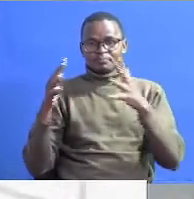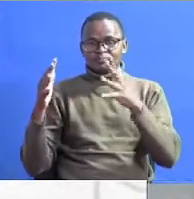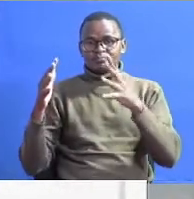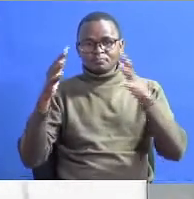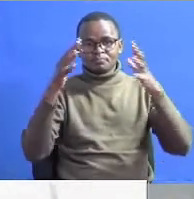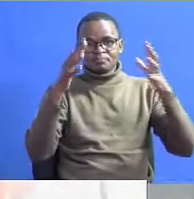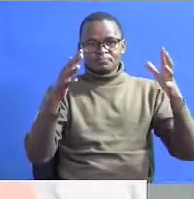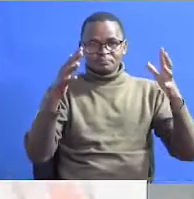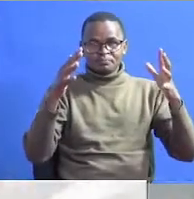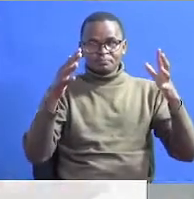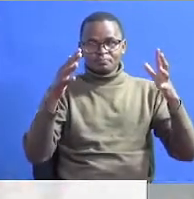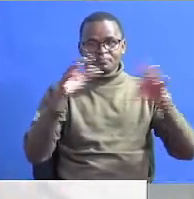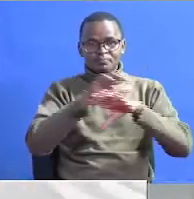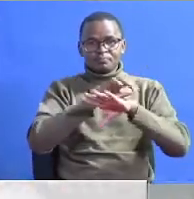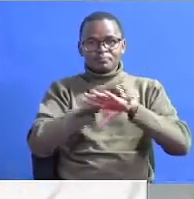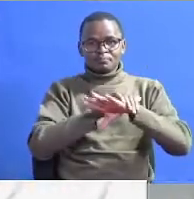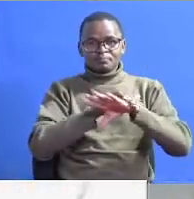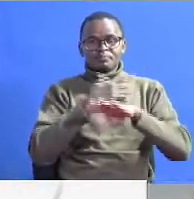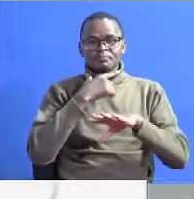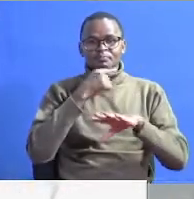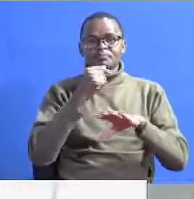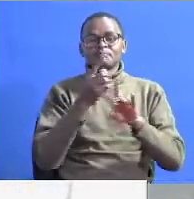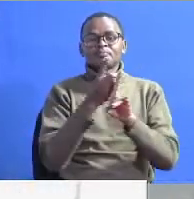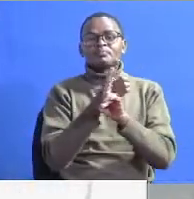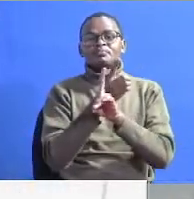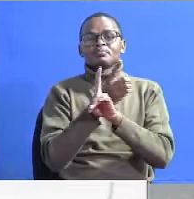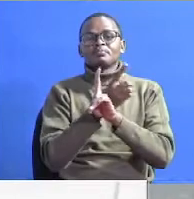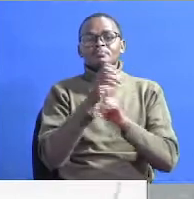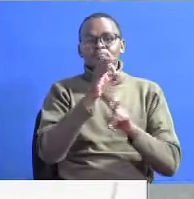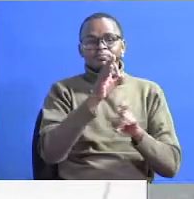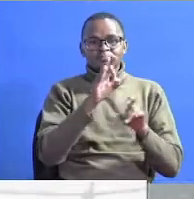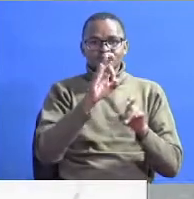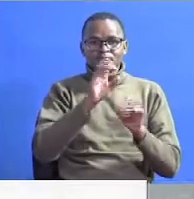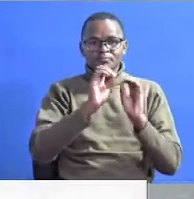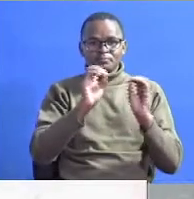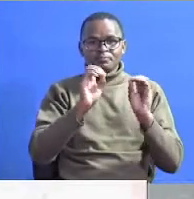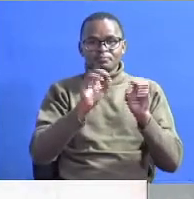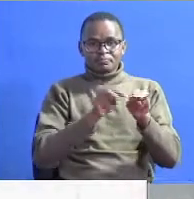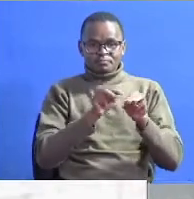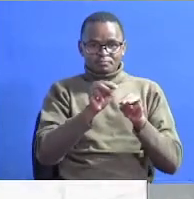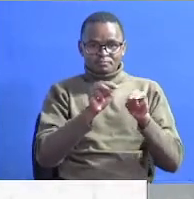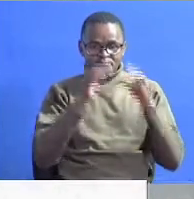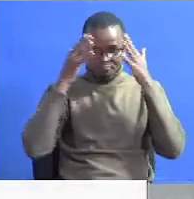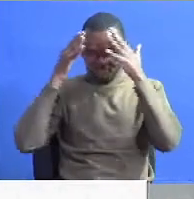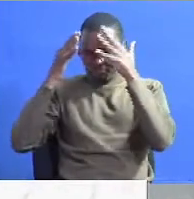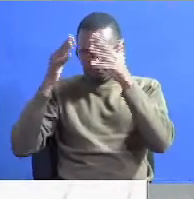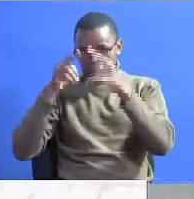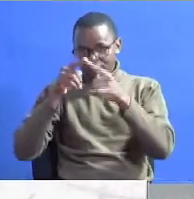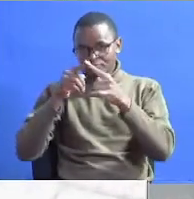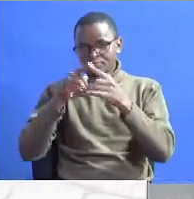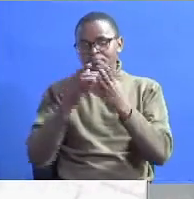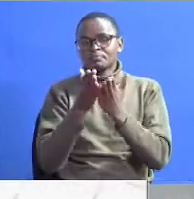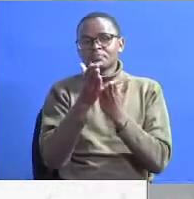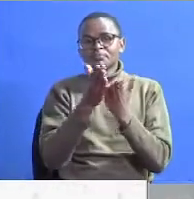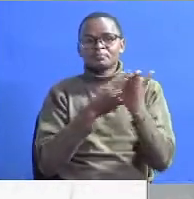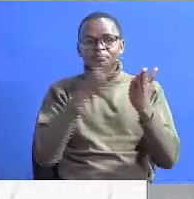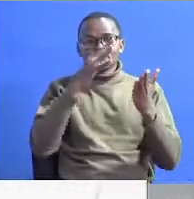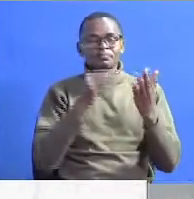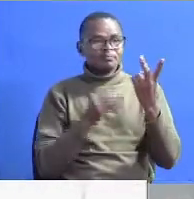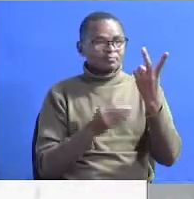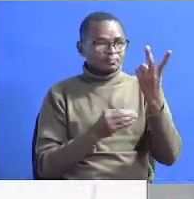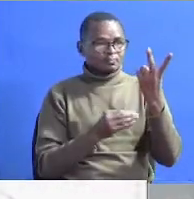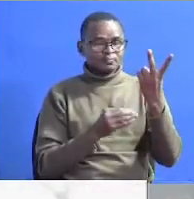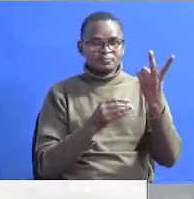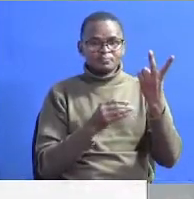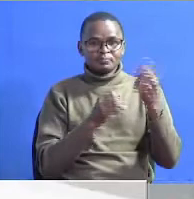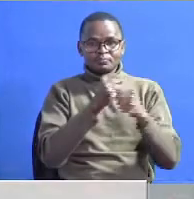we can get like a big difference if at all we can manage and commit ourselves to serve the people and to